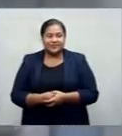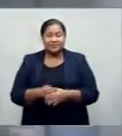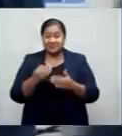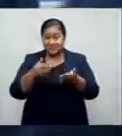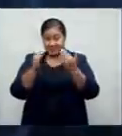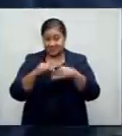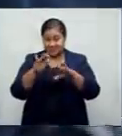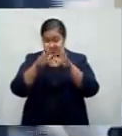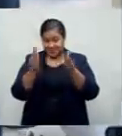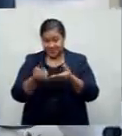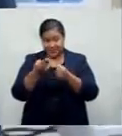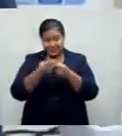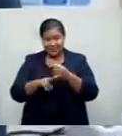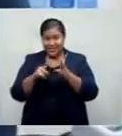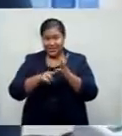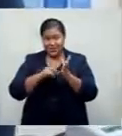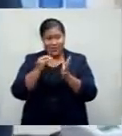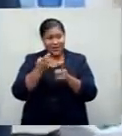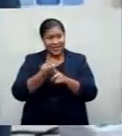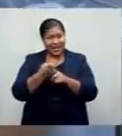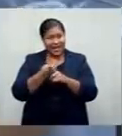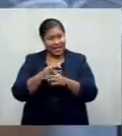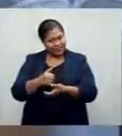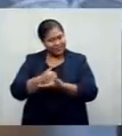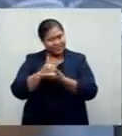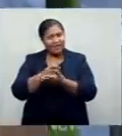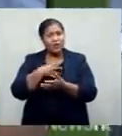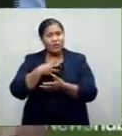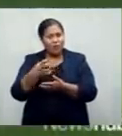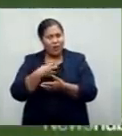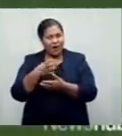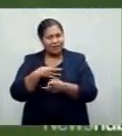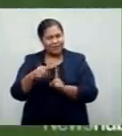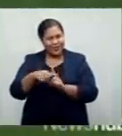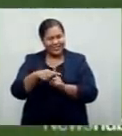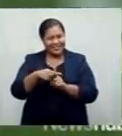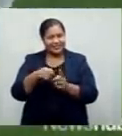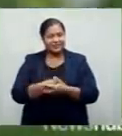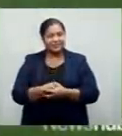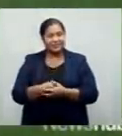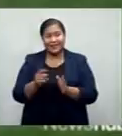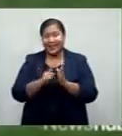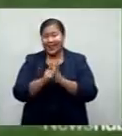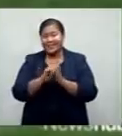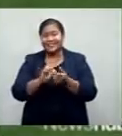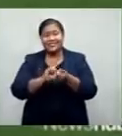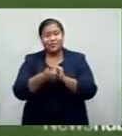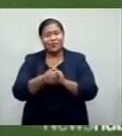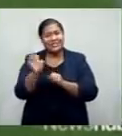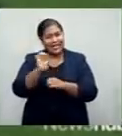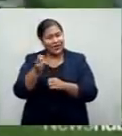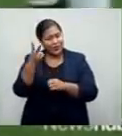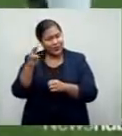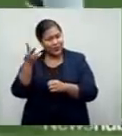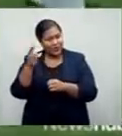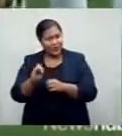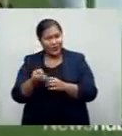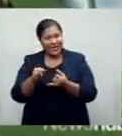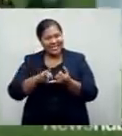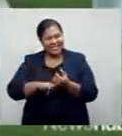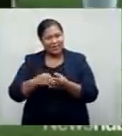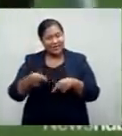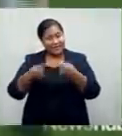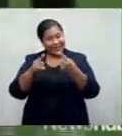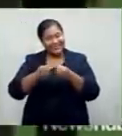Coming up in world news, the UK braces for more infections. And later in sports, Euro 2020 semi-final